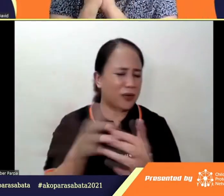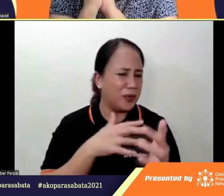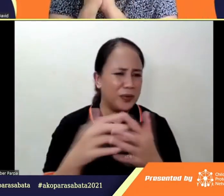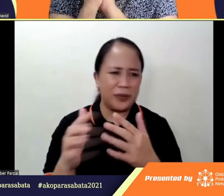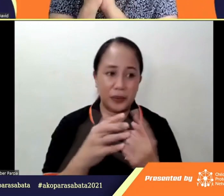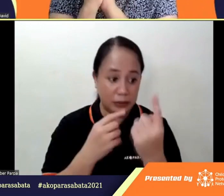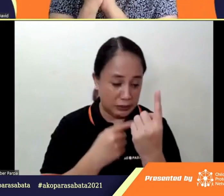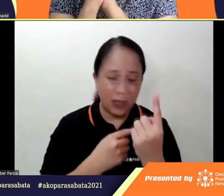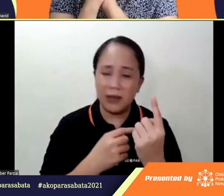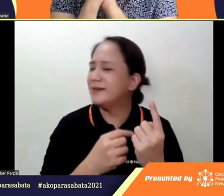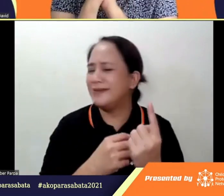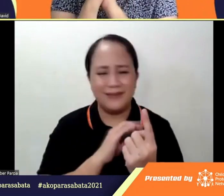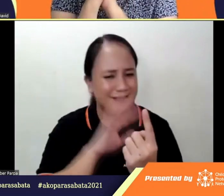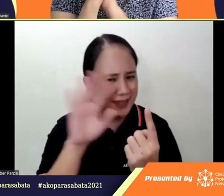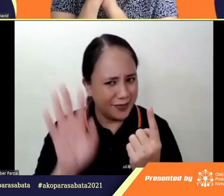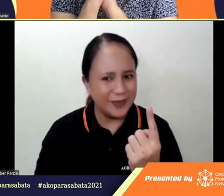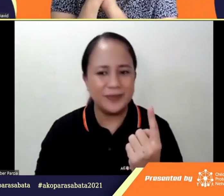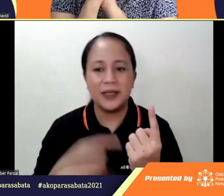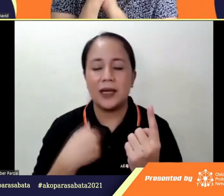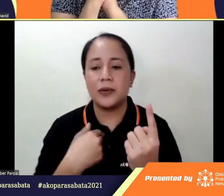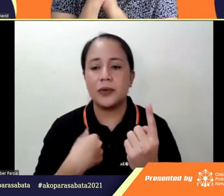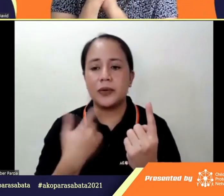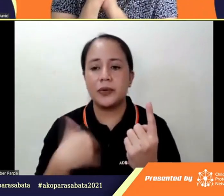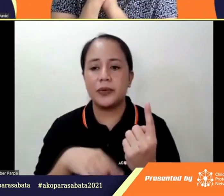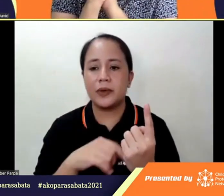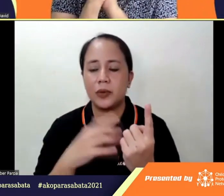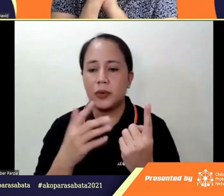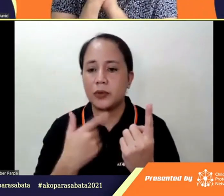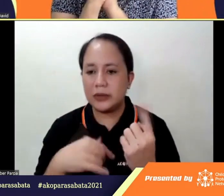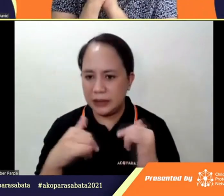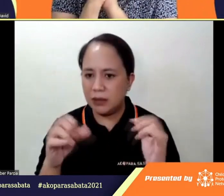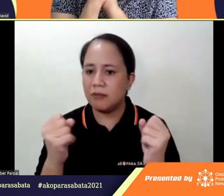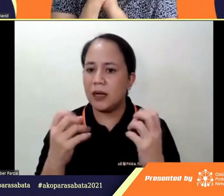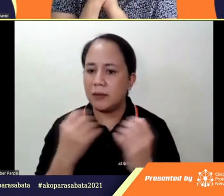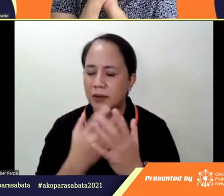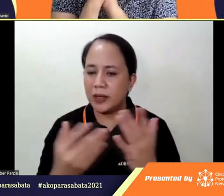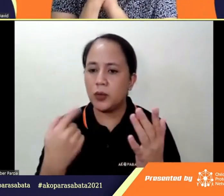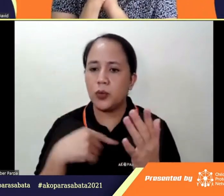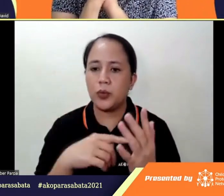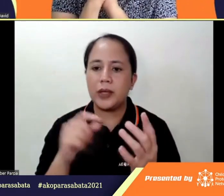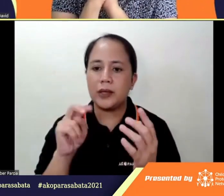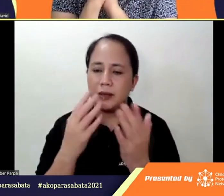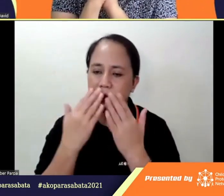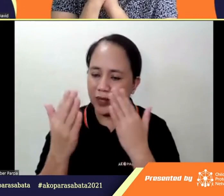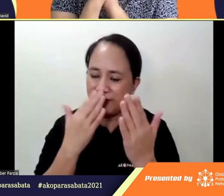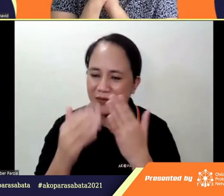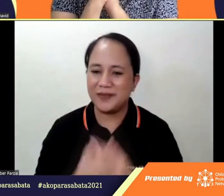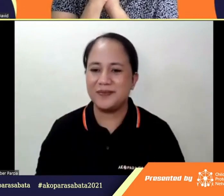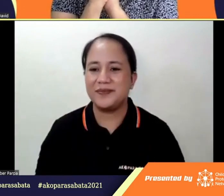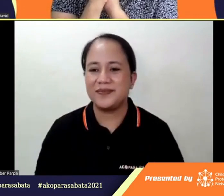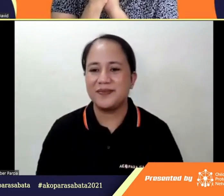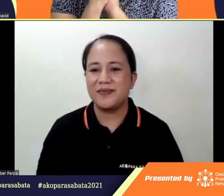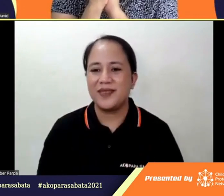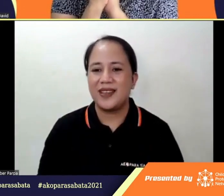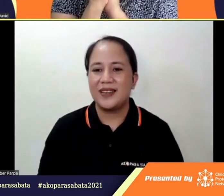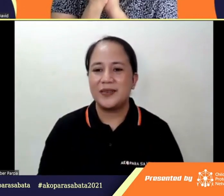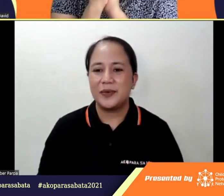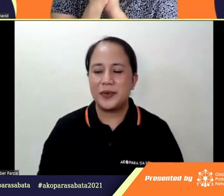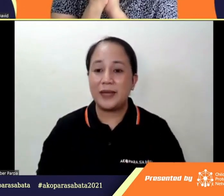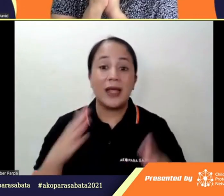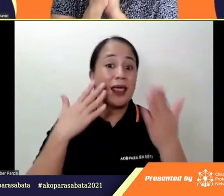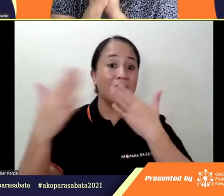nag-iisa. And sa kabila ng lahat, marami pa ring bagay ang dapat ipagpasalamat. And with that,